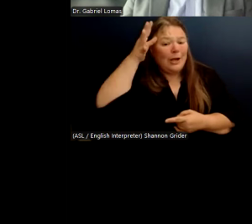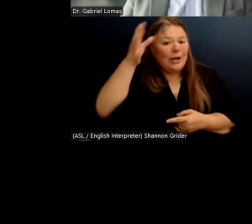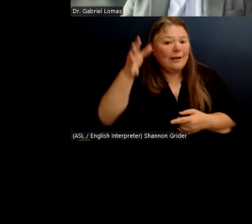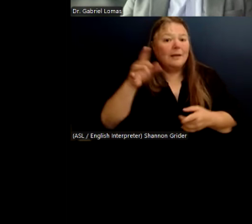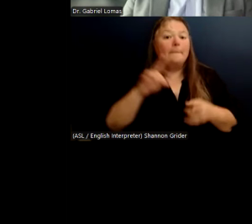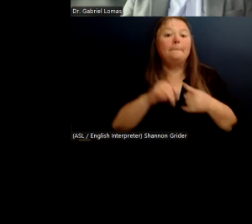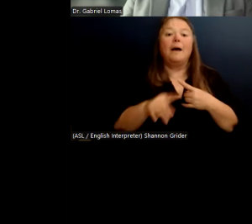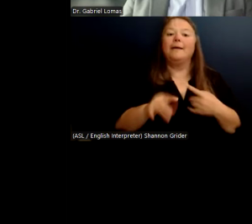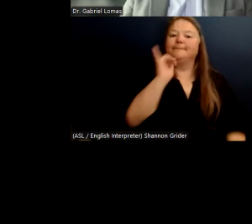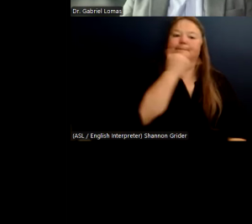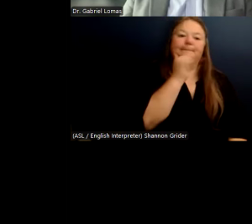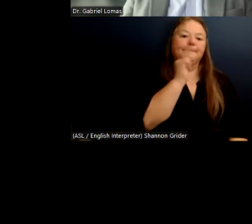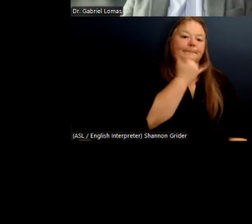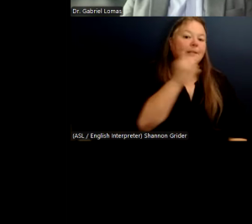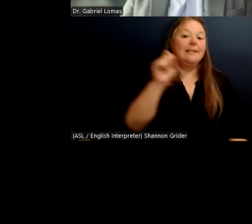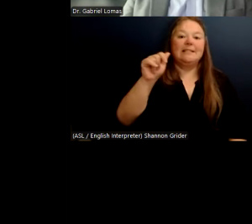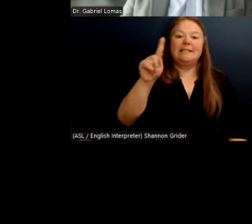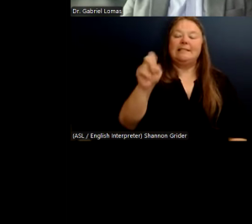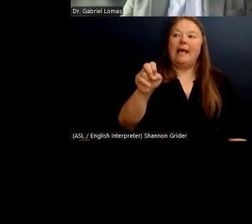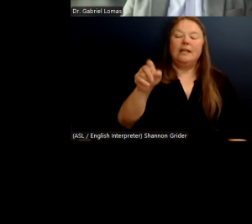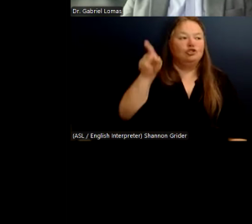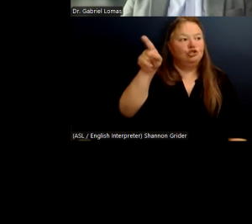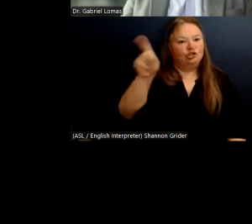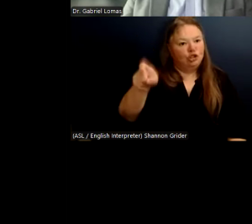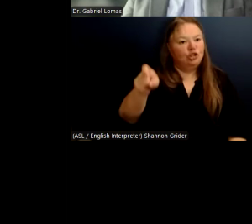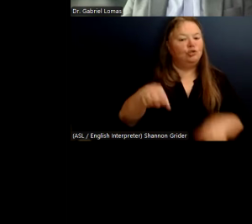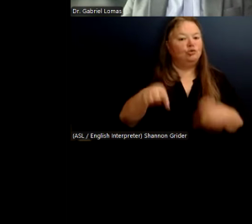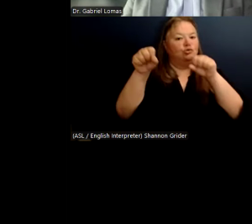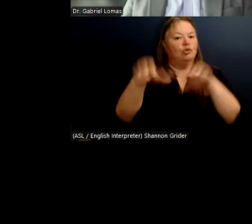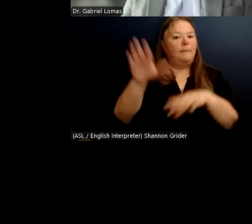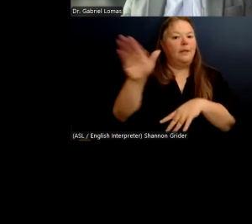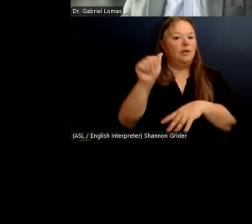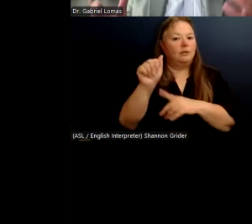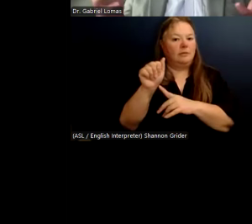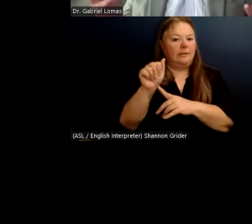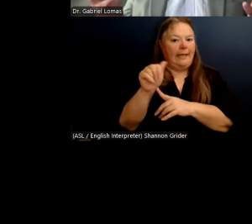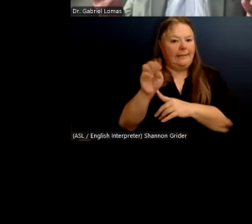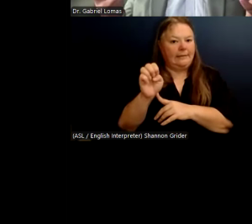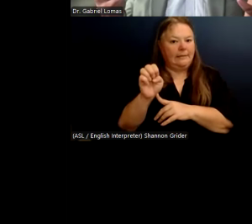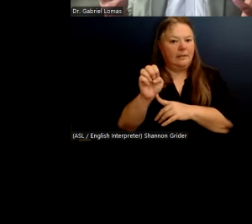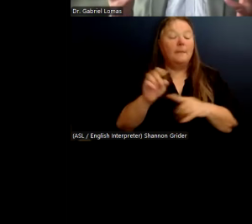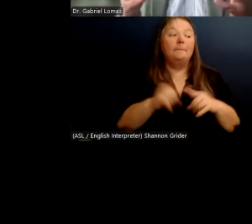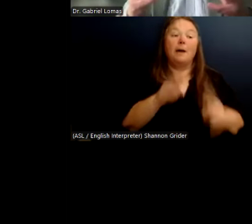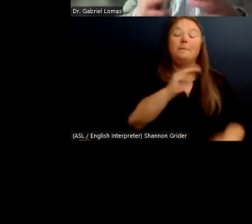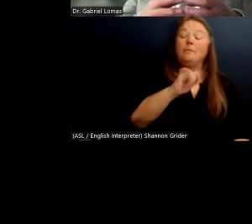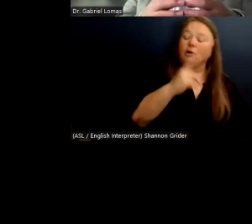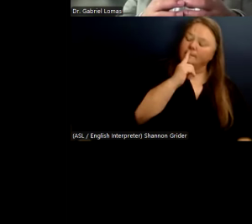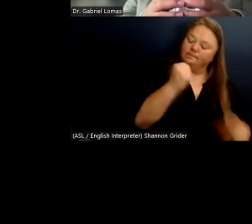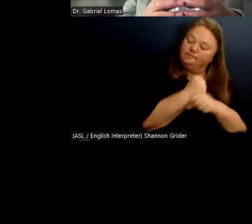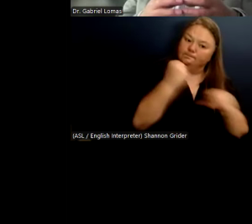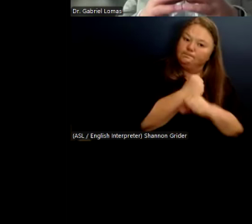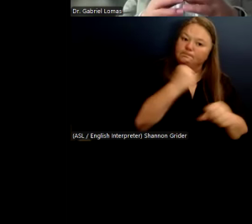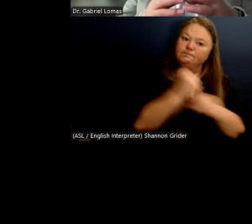rights while the state had significant resources to use against her. Now, this was amazing because a